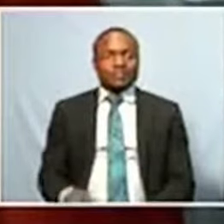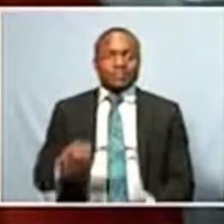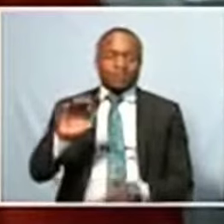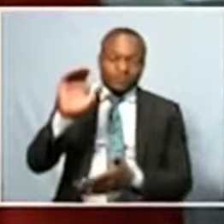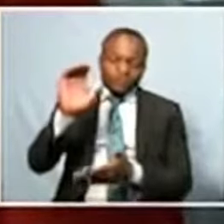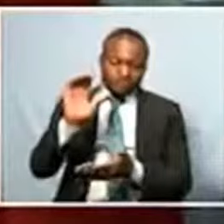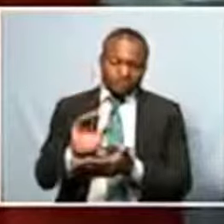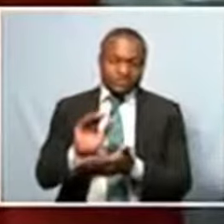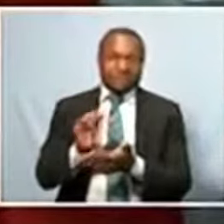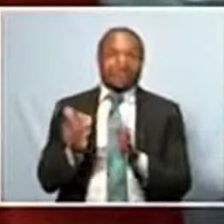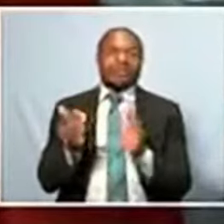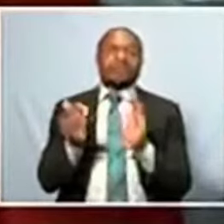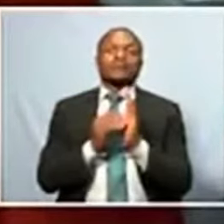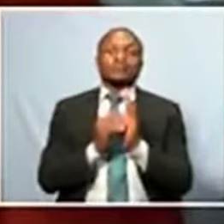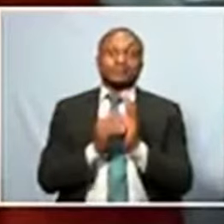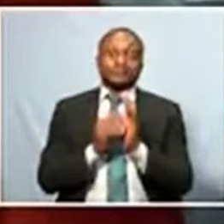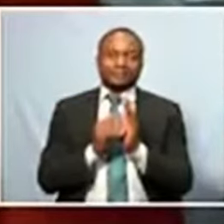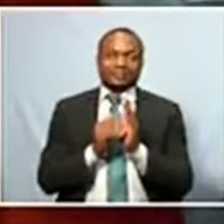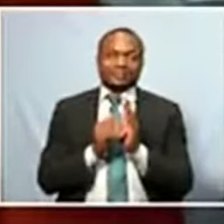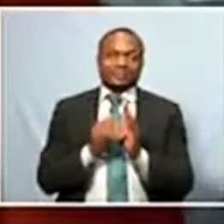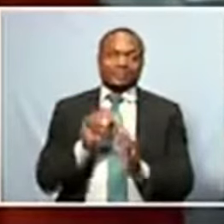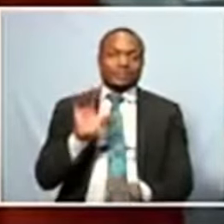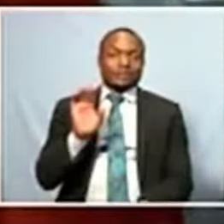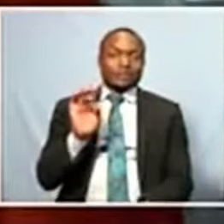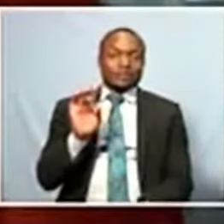reduction again of